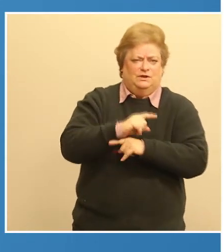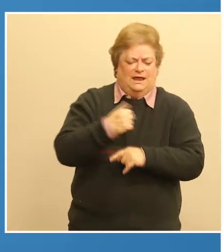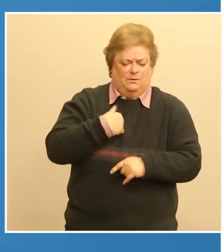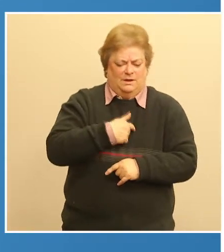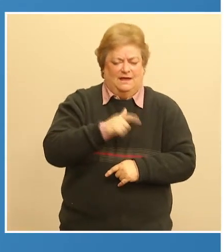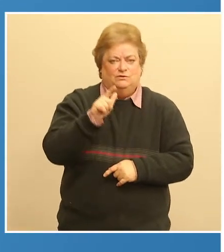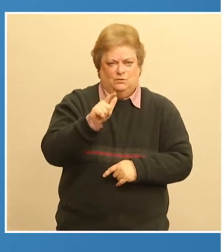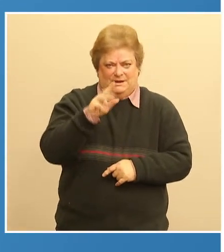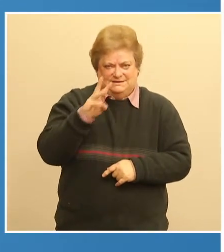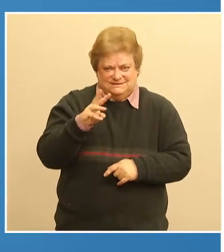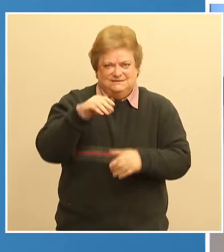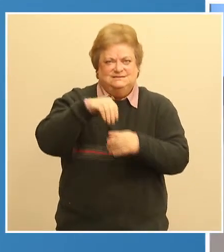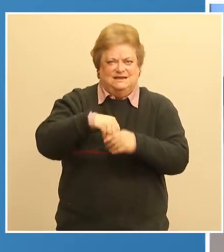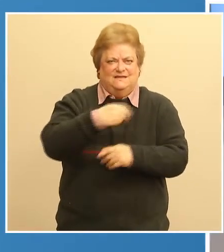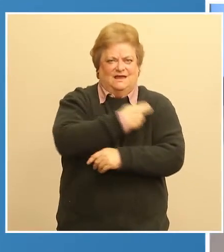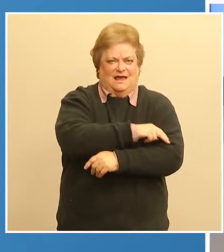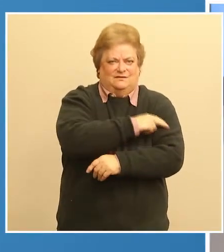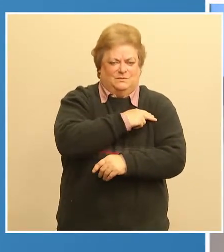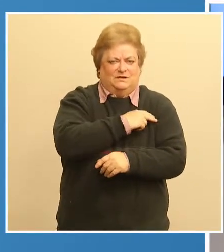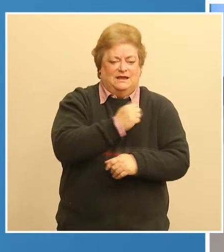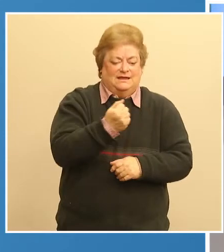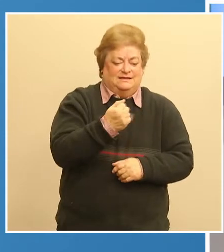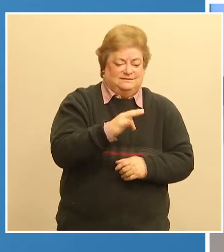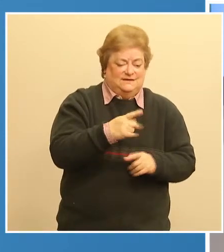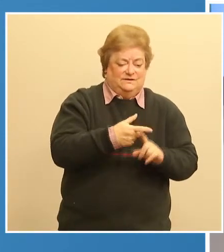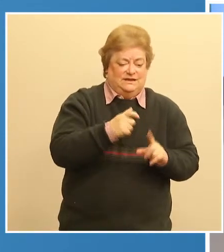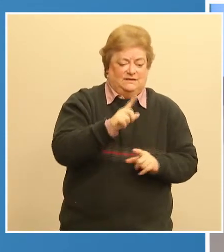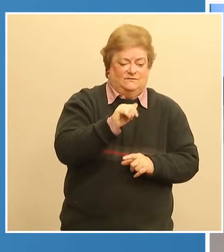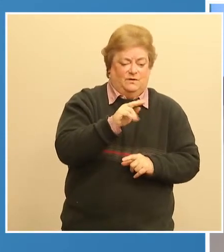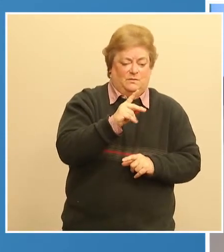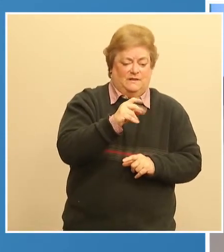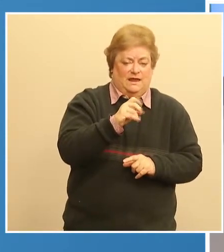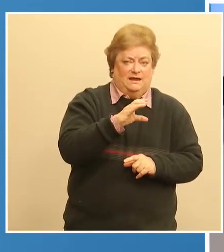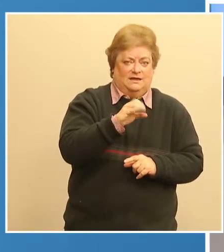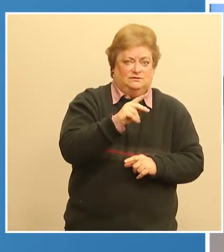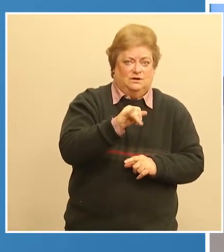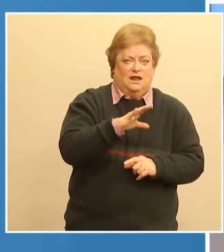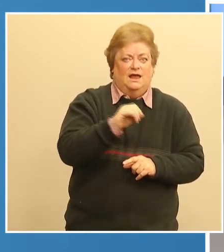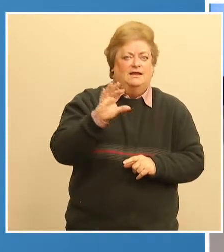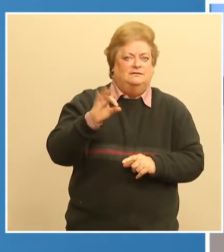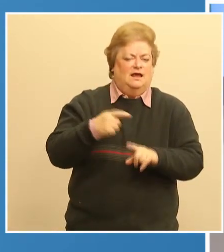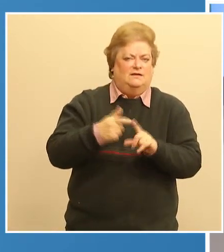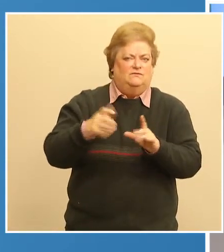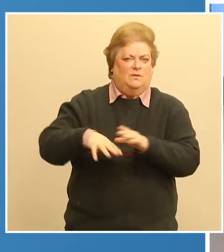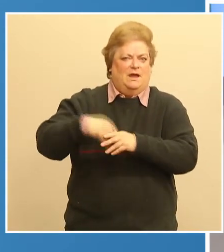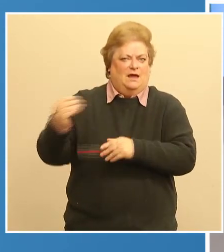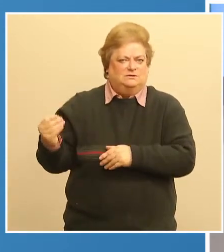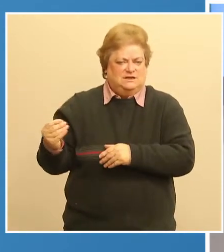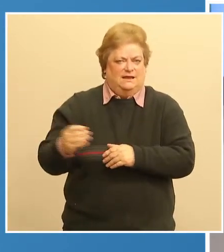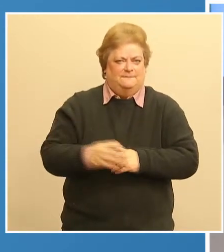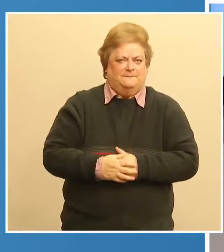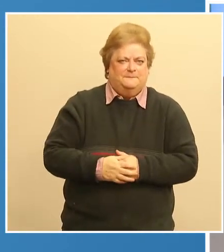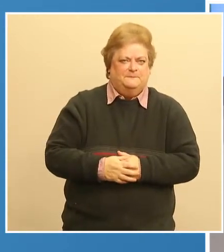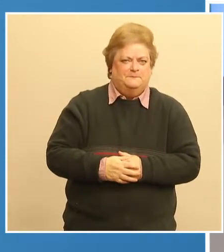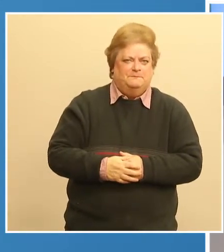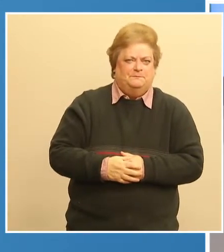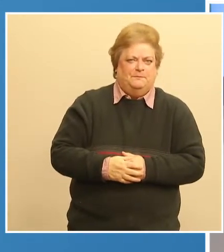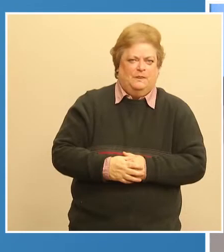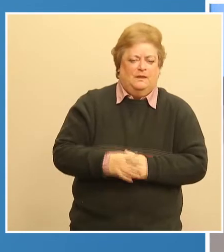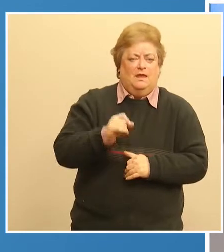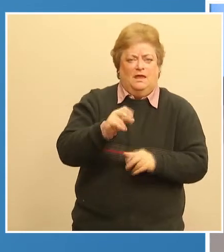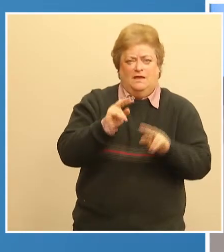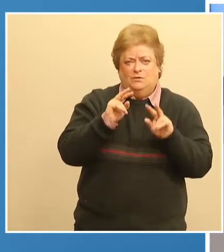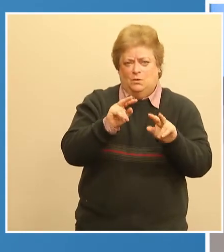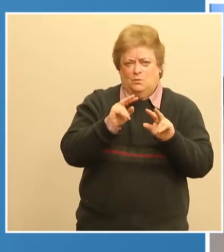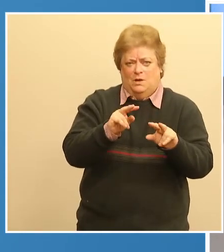are reporting 26 hospitalized, with 17 from Lancaster County and 9 from other communities.